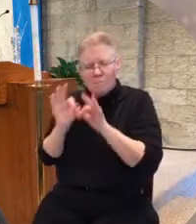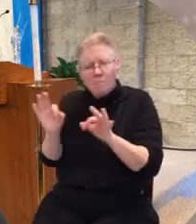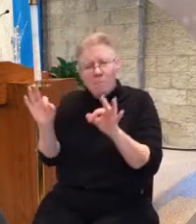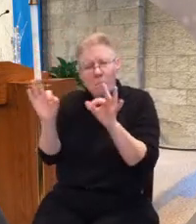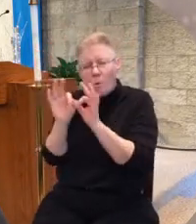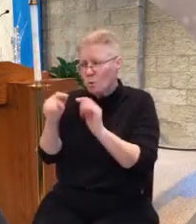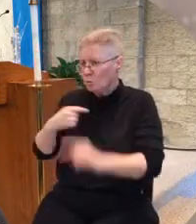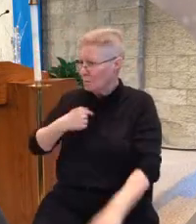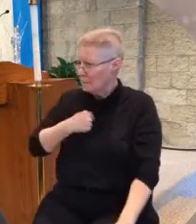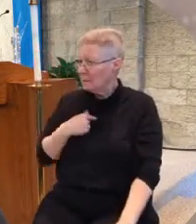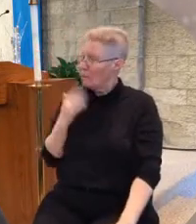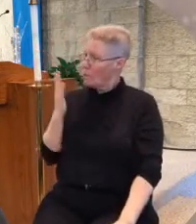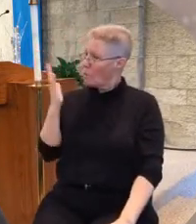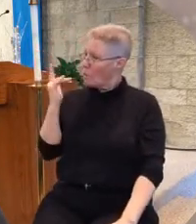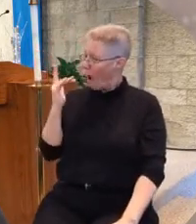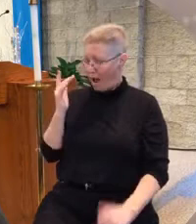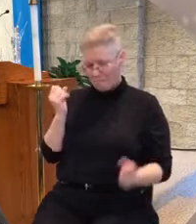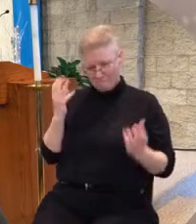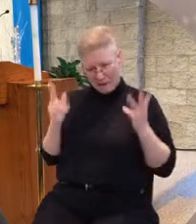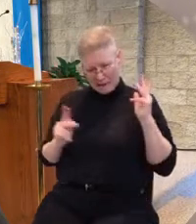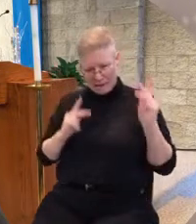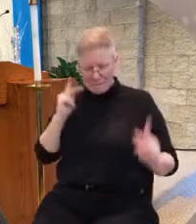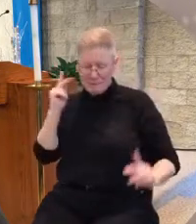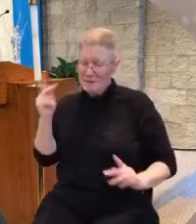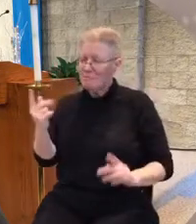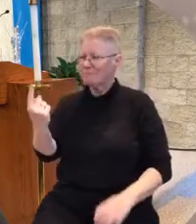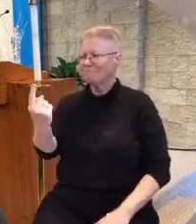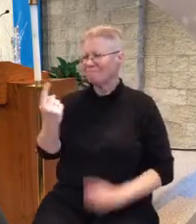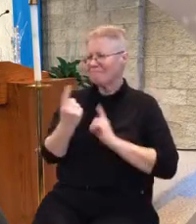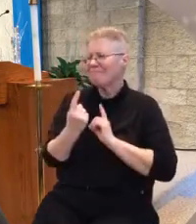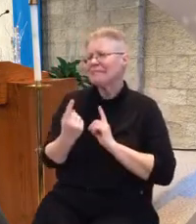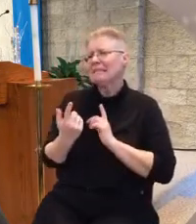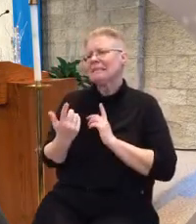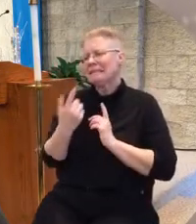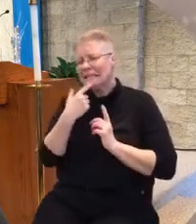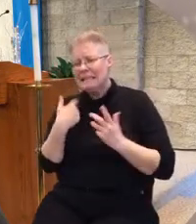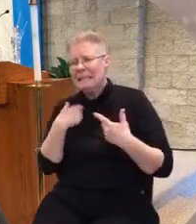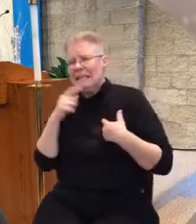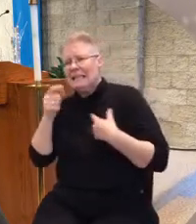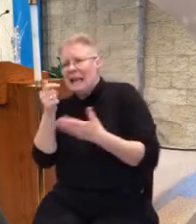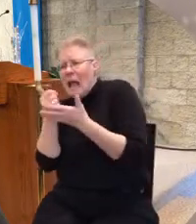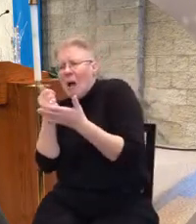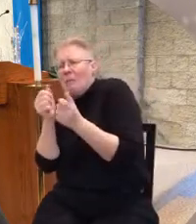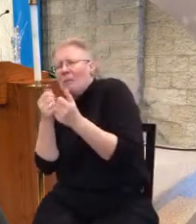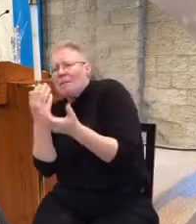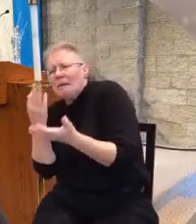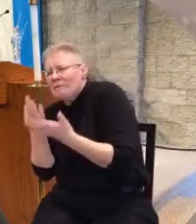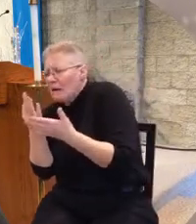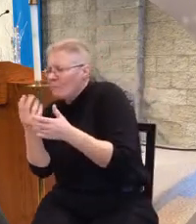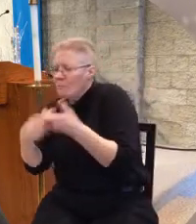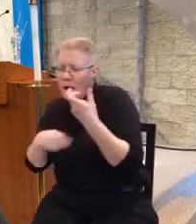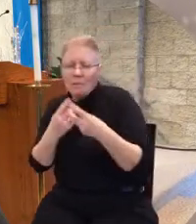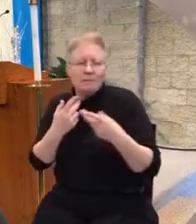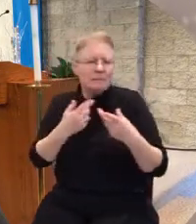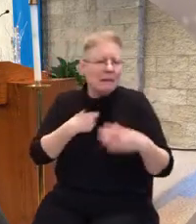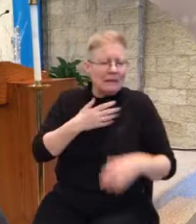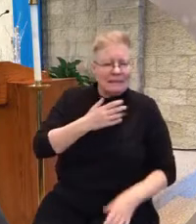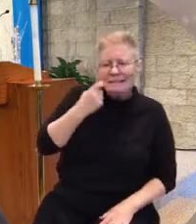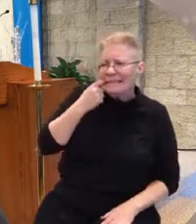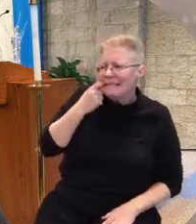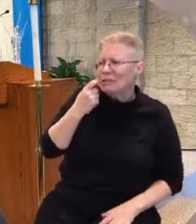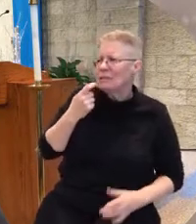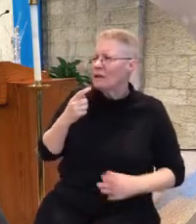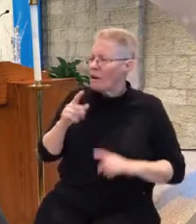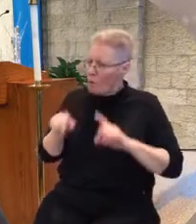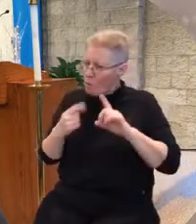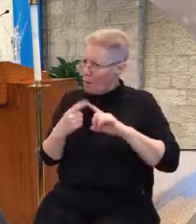people come to me with help with their financial, their emotional, their addiction issues. And when we unpack what's really going on,